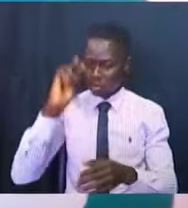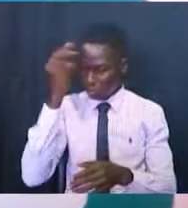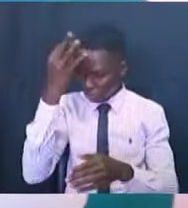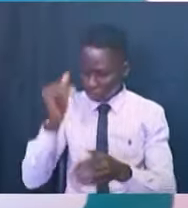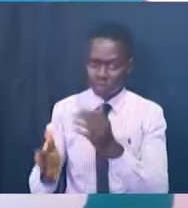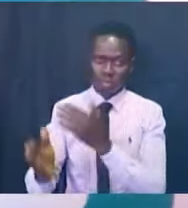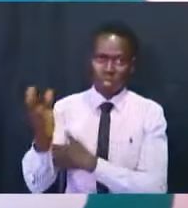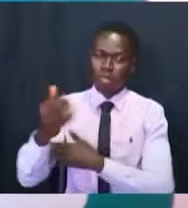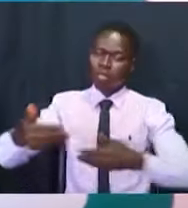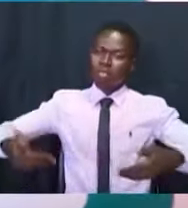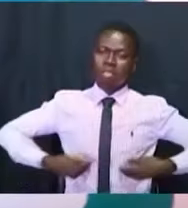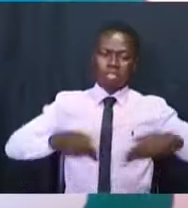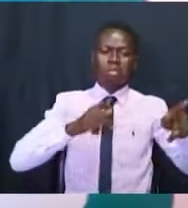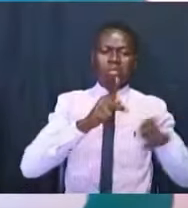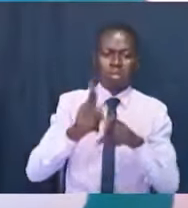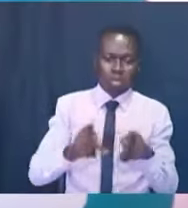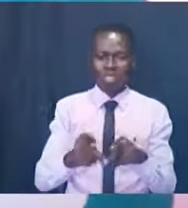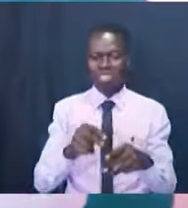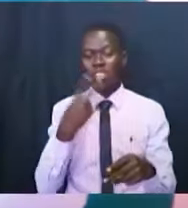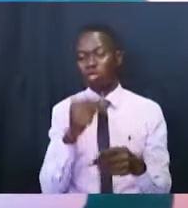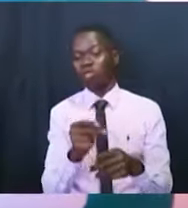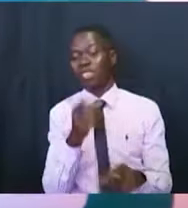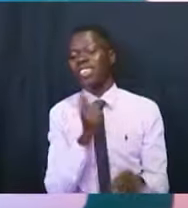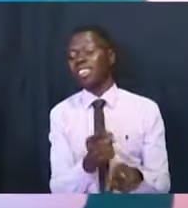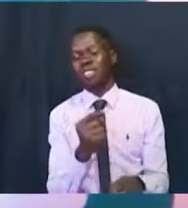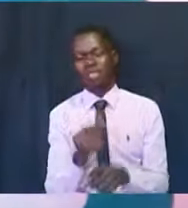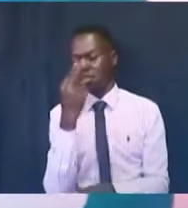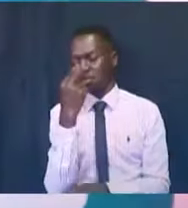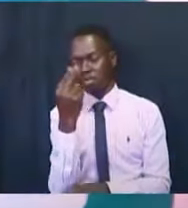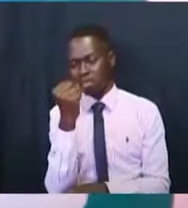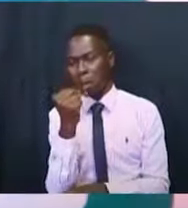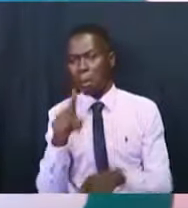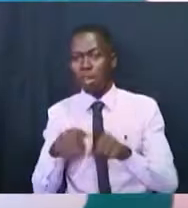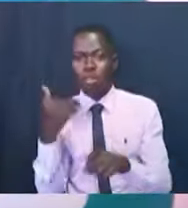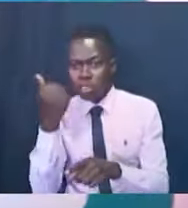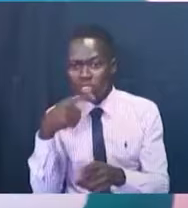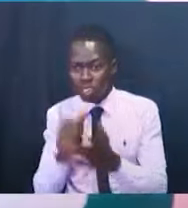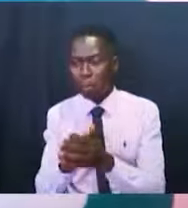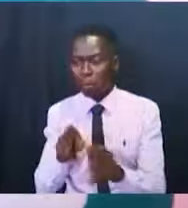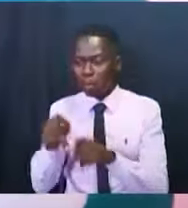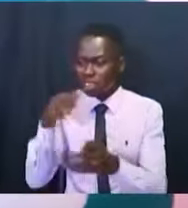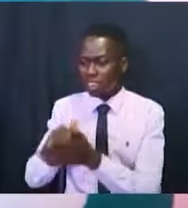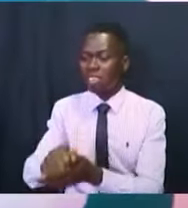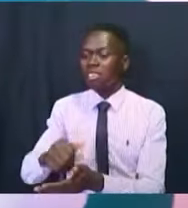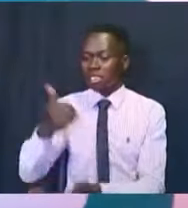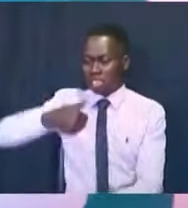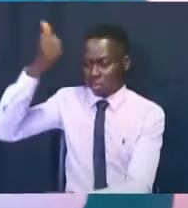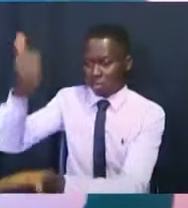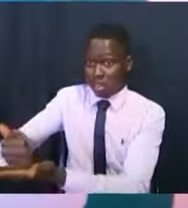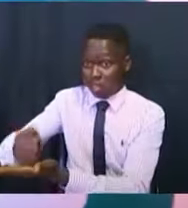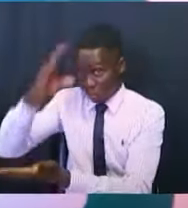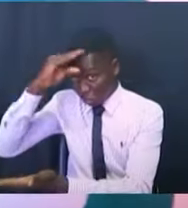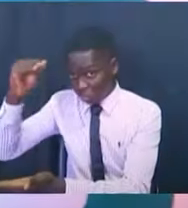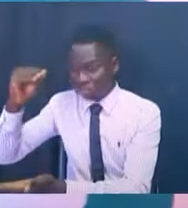God, young people will take it for joke. Soon, you see people say amen and a woman. You go to school,